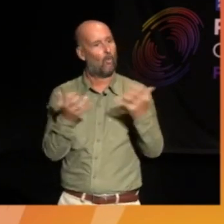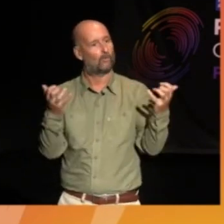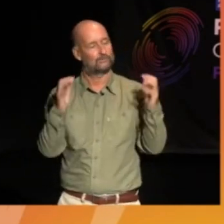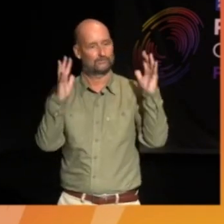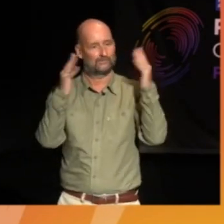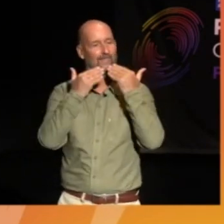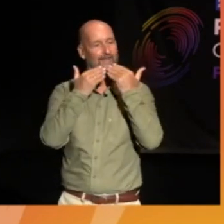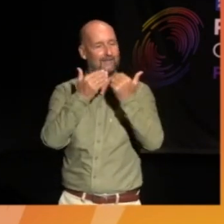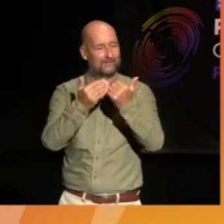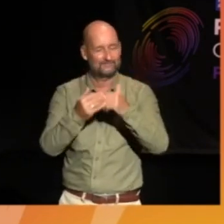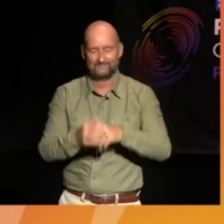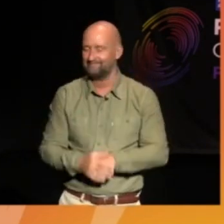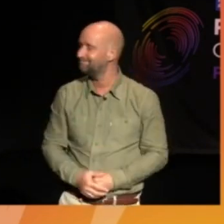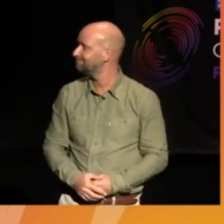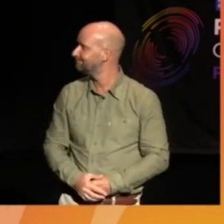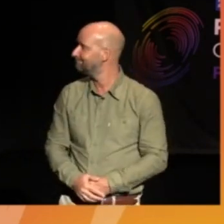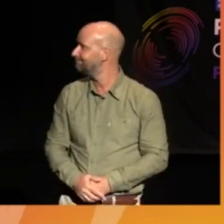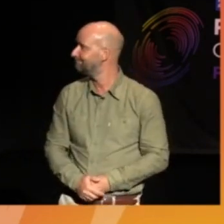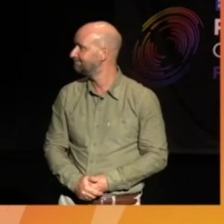Thank you.